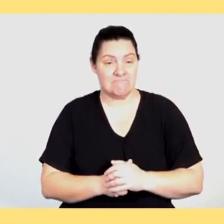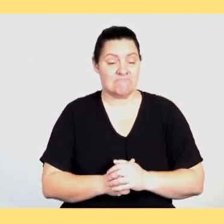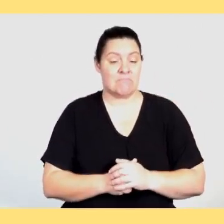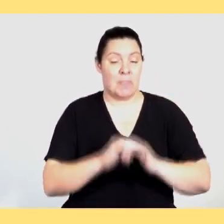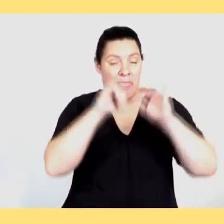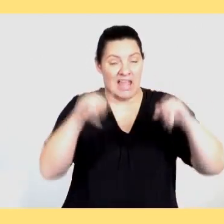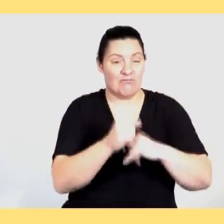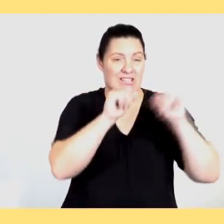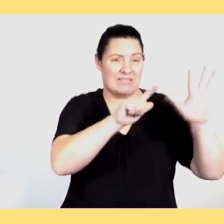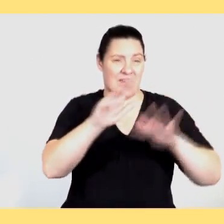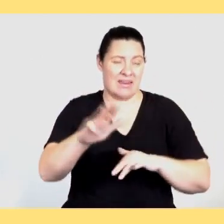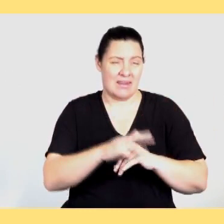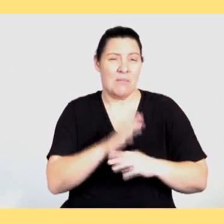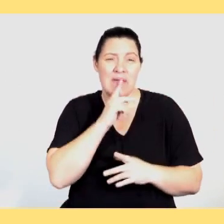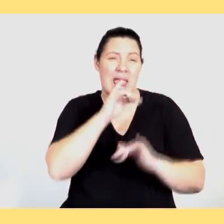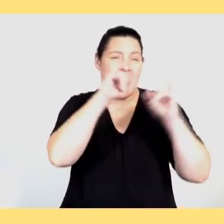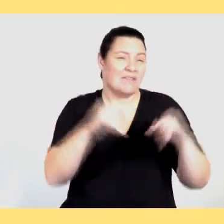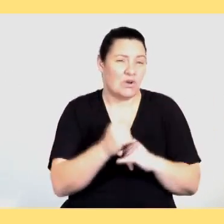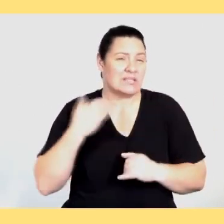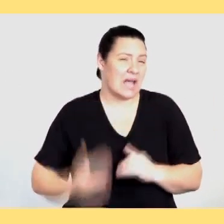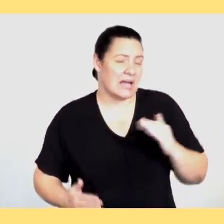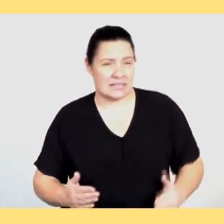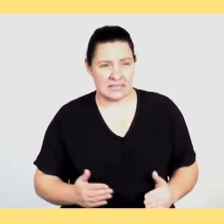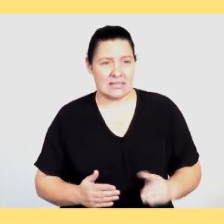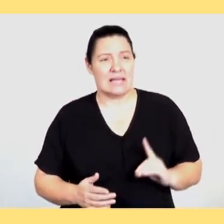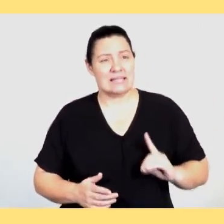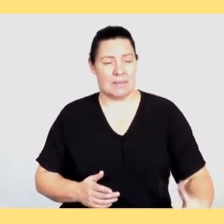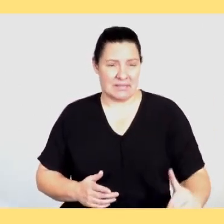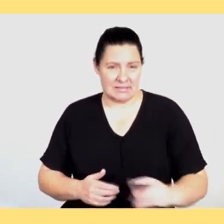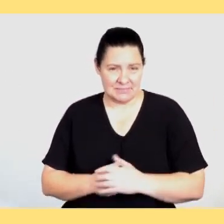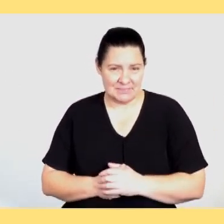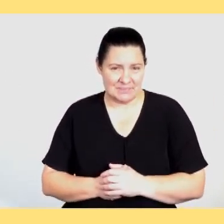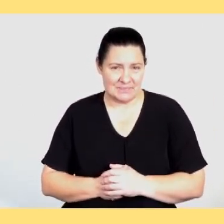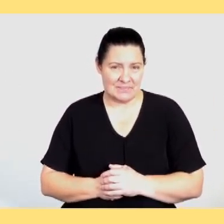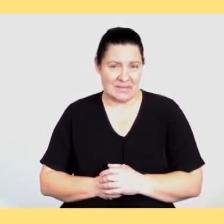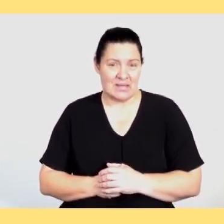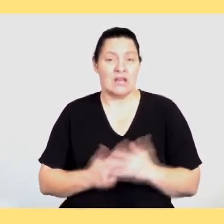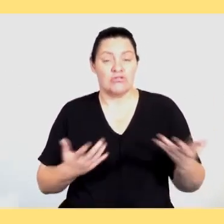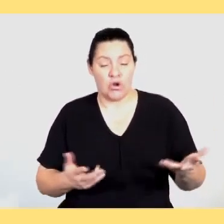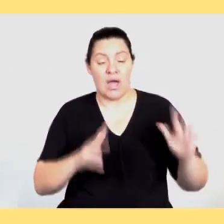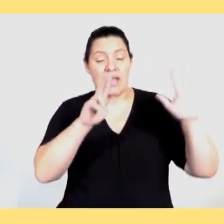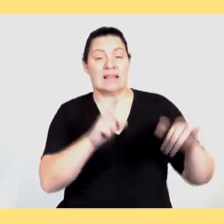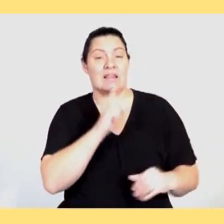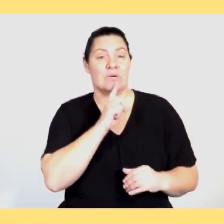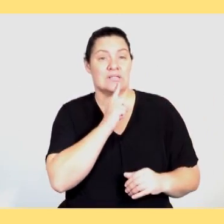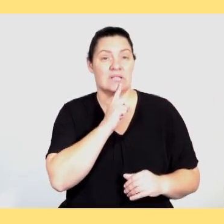79. Invoice 79. And my invoice comes to what side? Debit side, thank you. Debit side, which